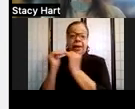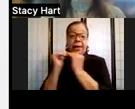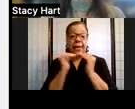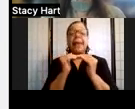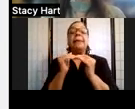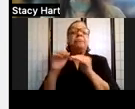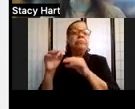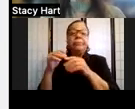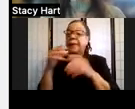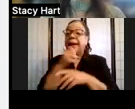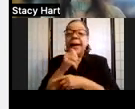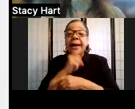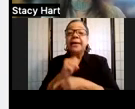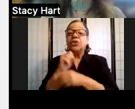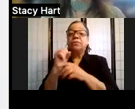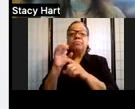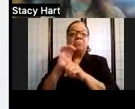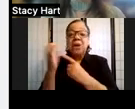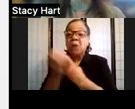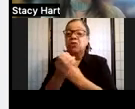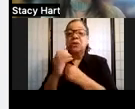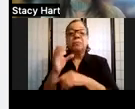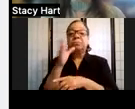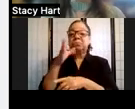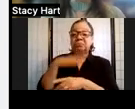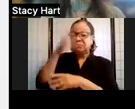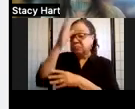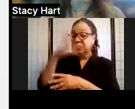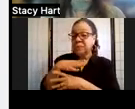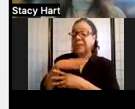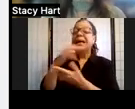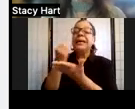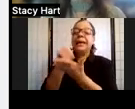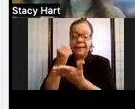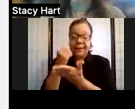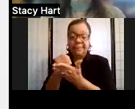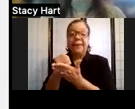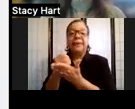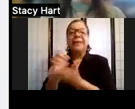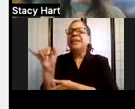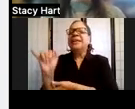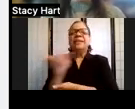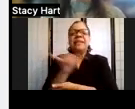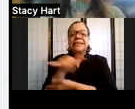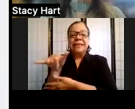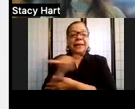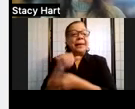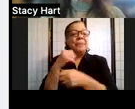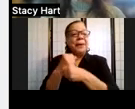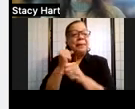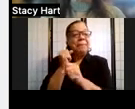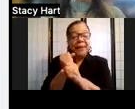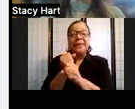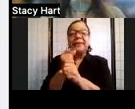ability, age, culture, gender, and economic status. Design can really make or break